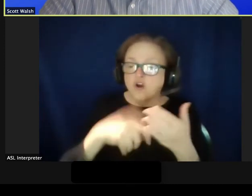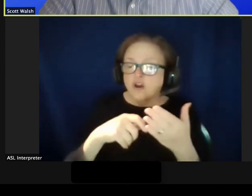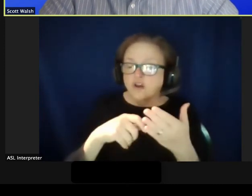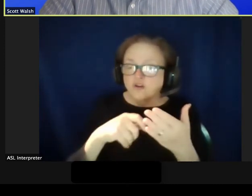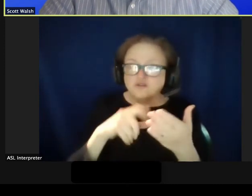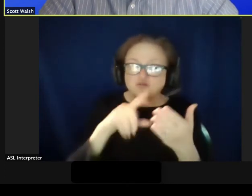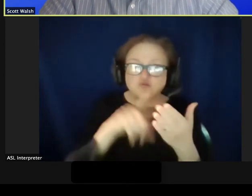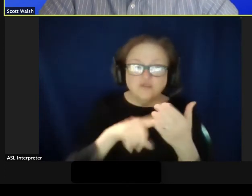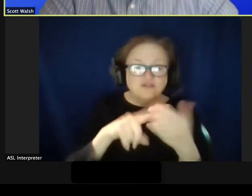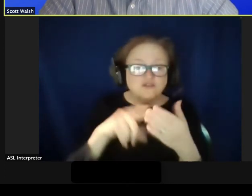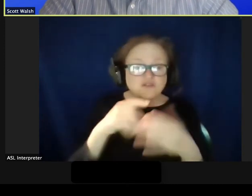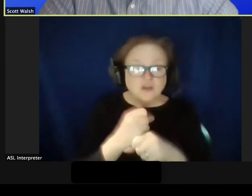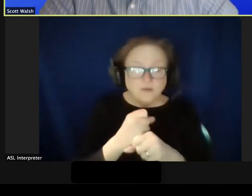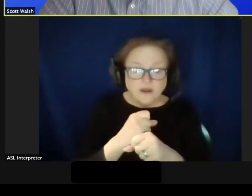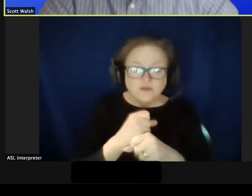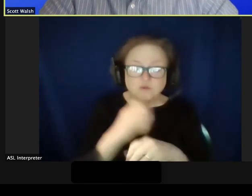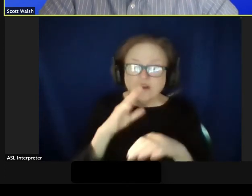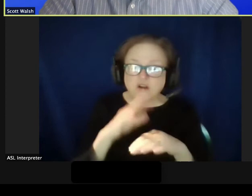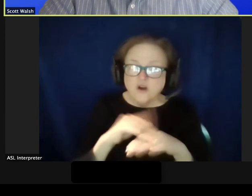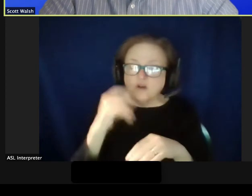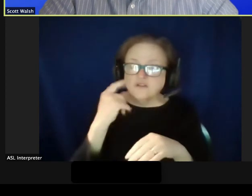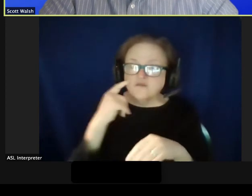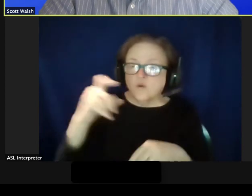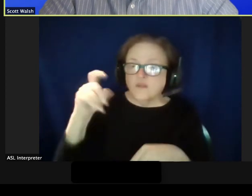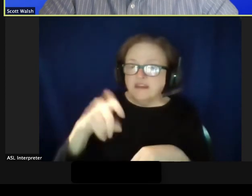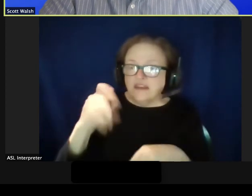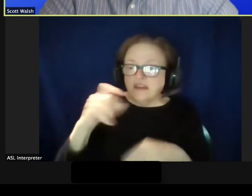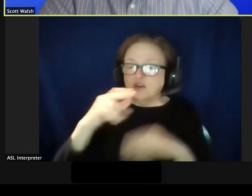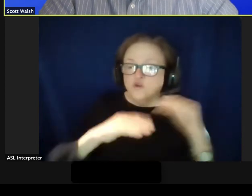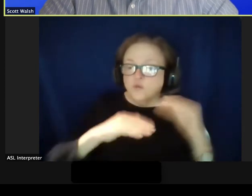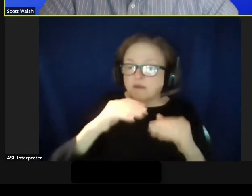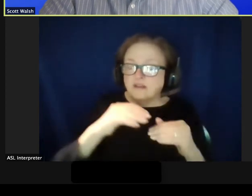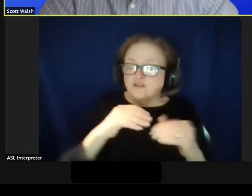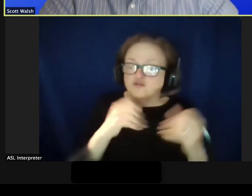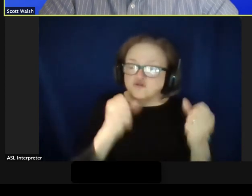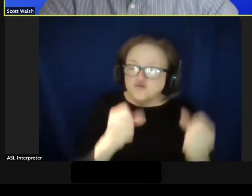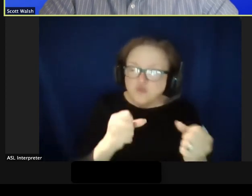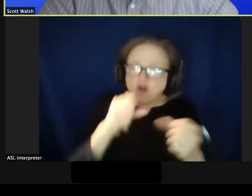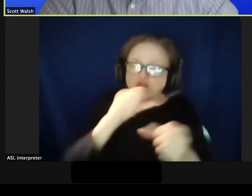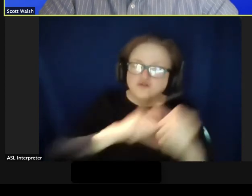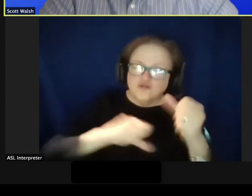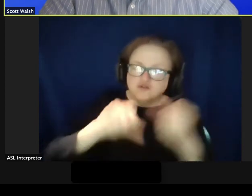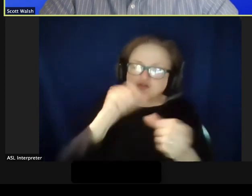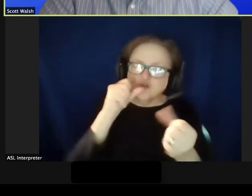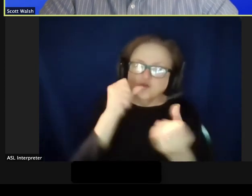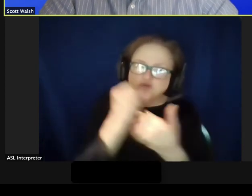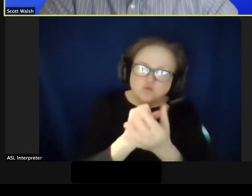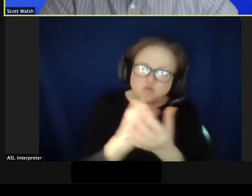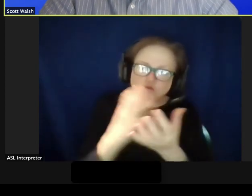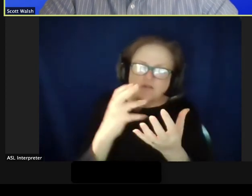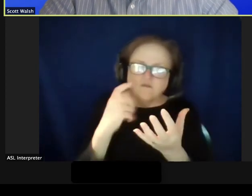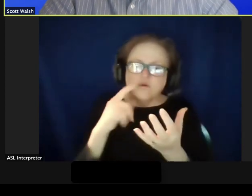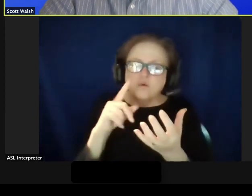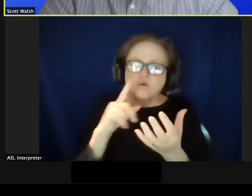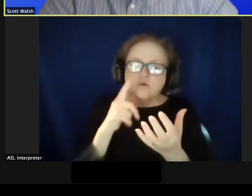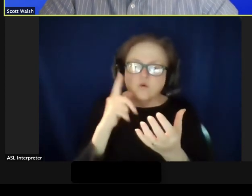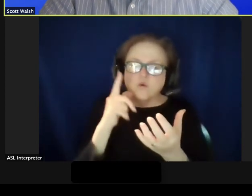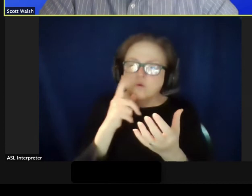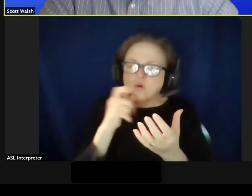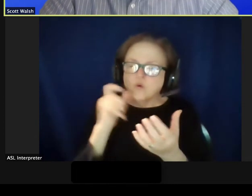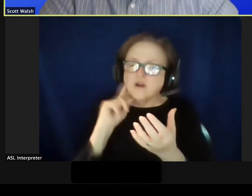Resources, which calls for the need to build strong social capital through community activities for students who are deaf or hard of hearing.